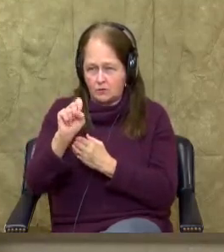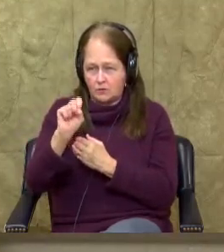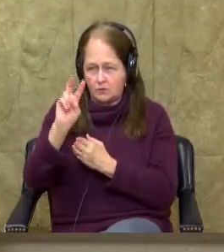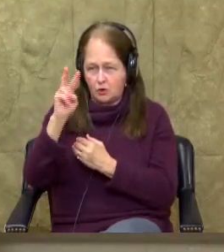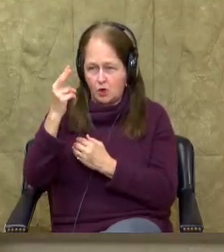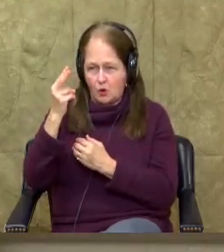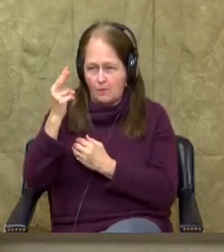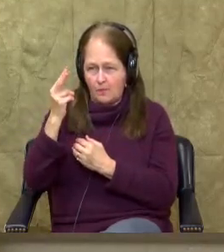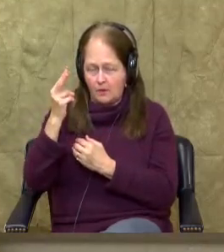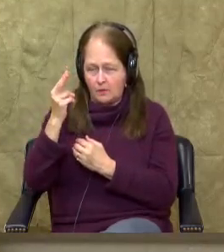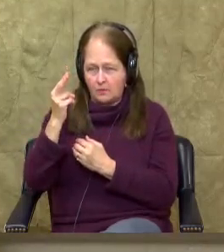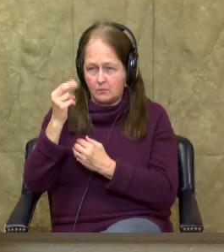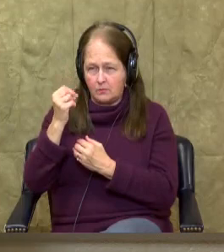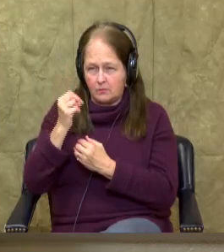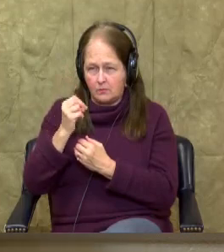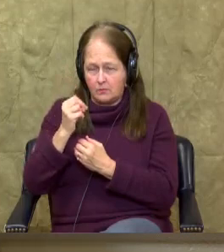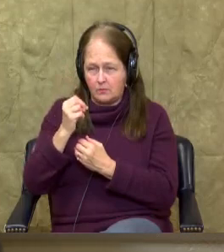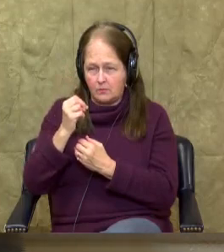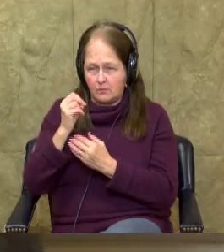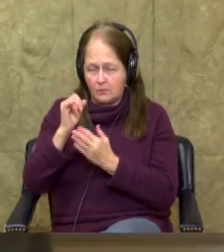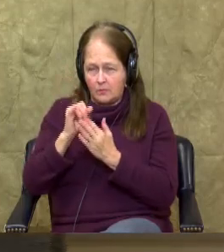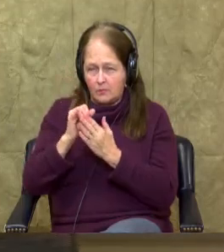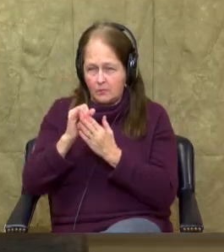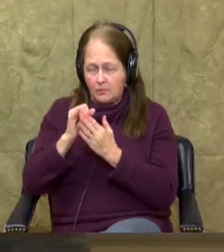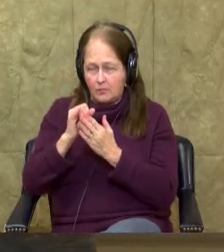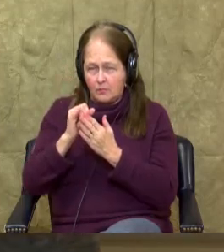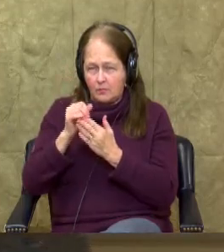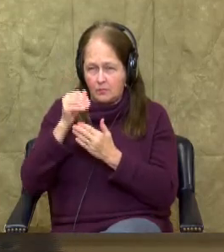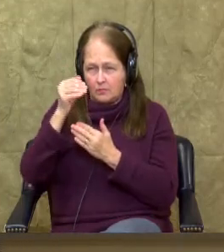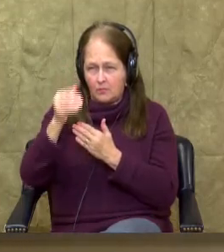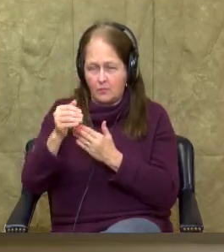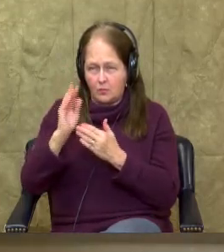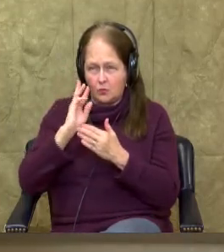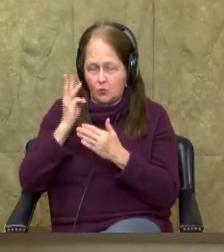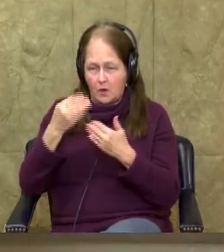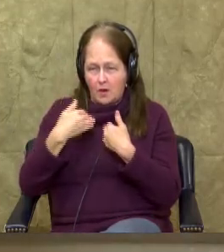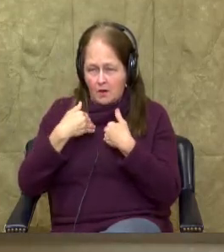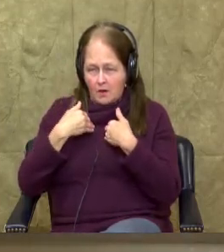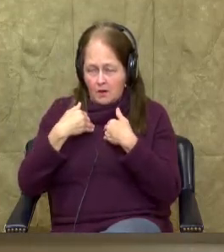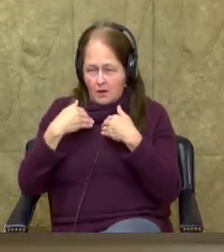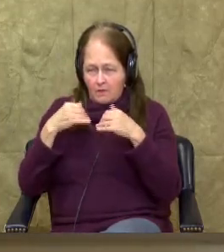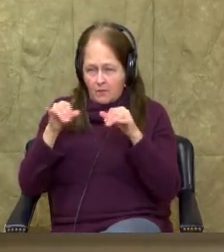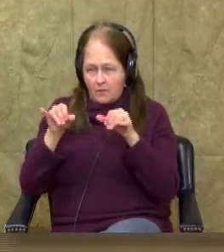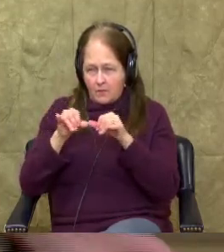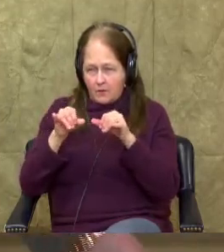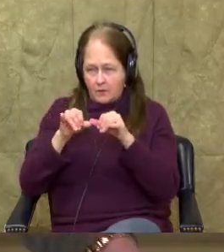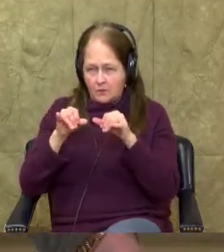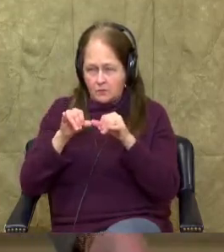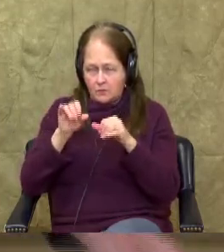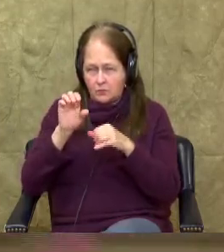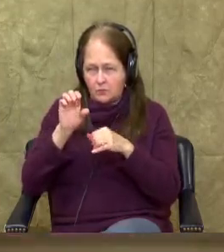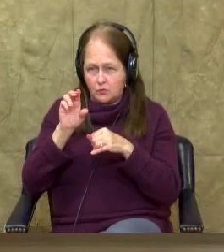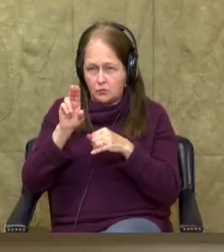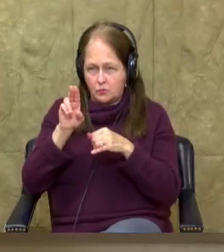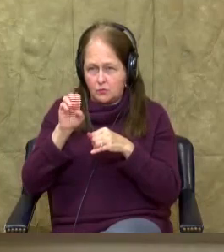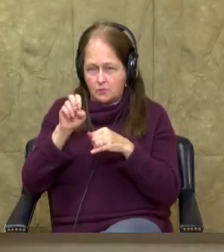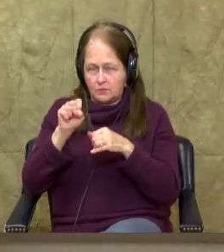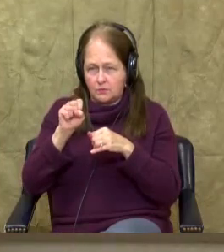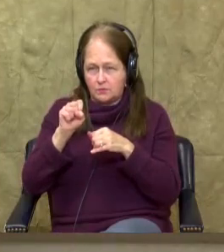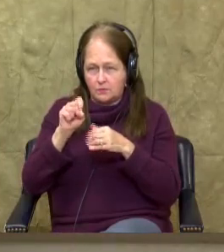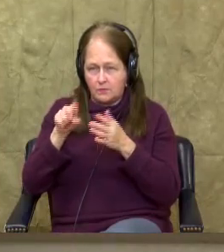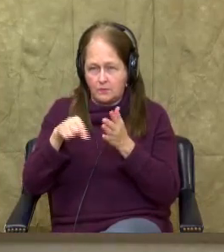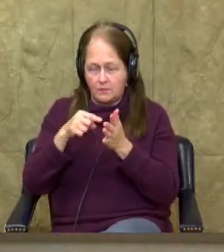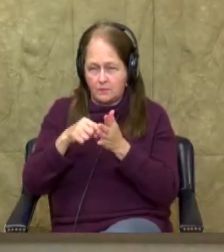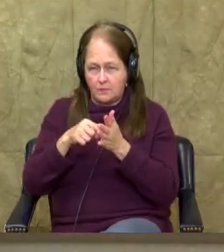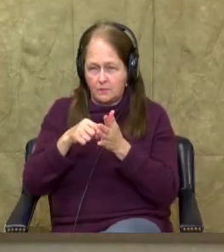cubed. Okay, so far we have the measurements by counting cubes. But the thing